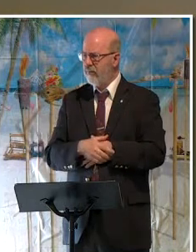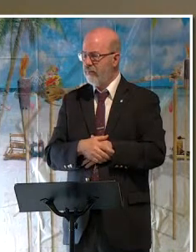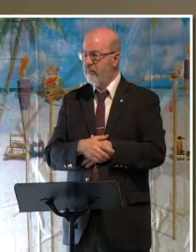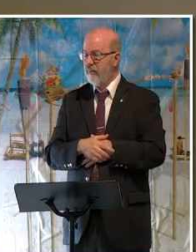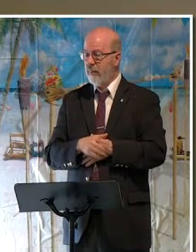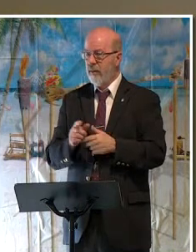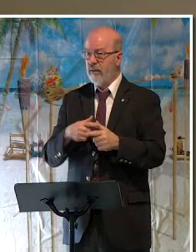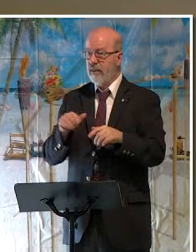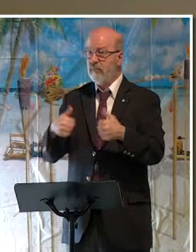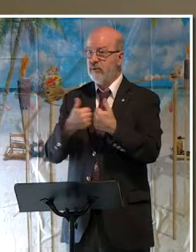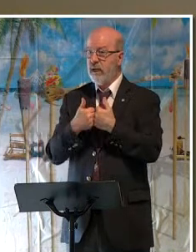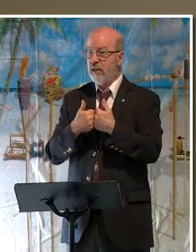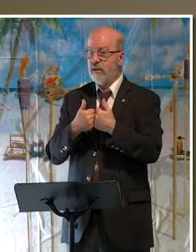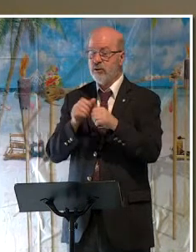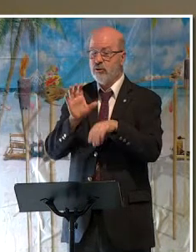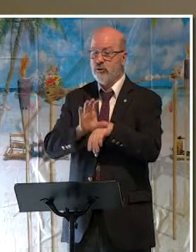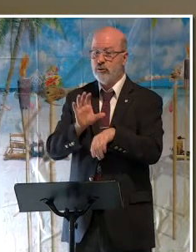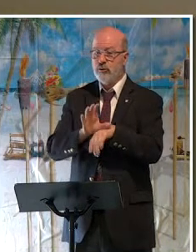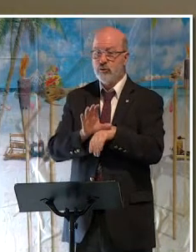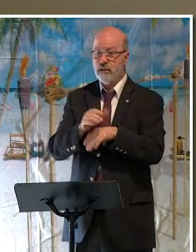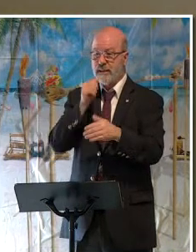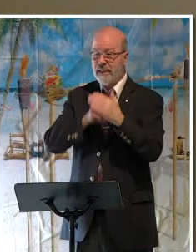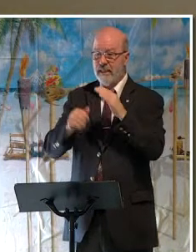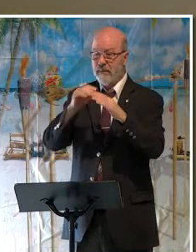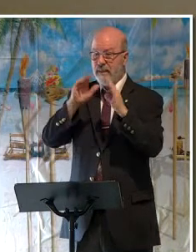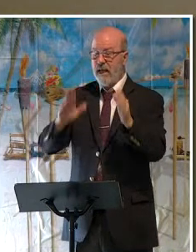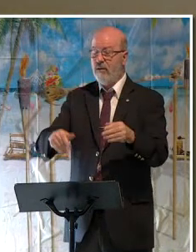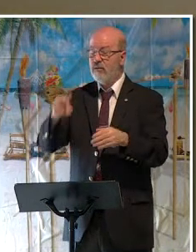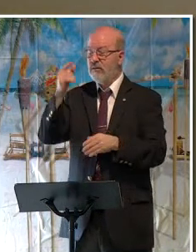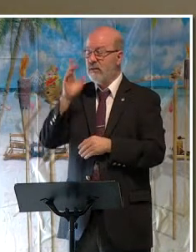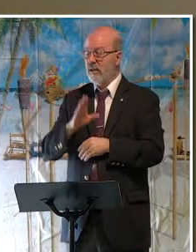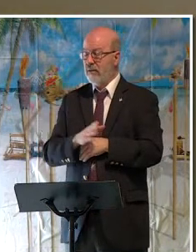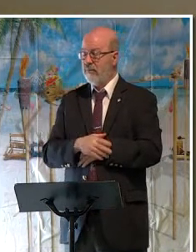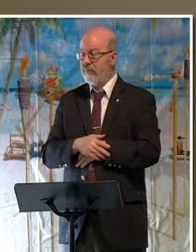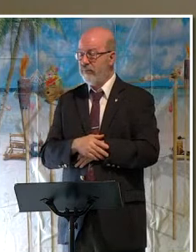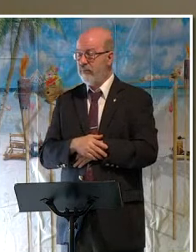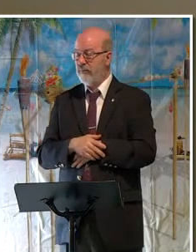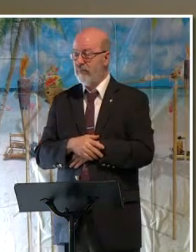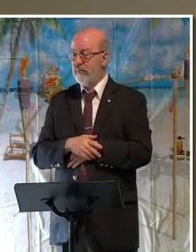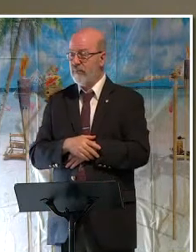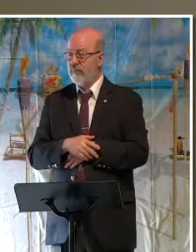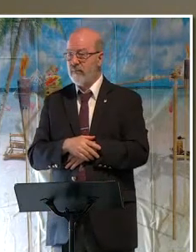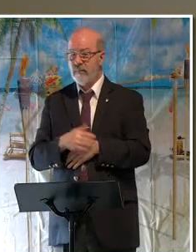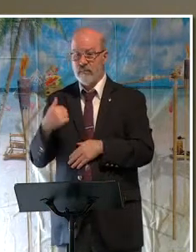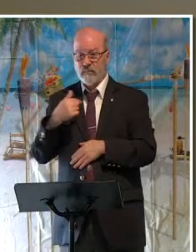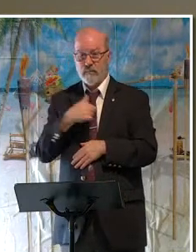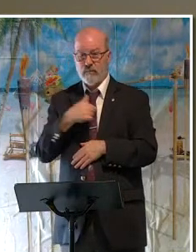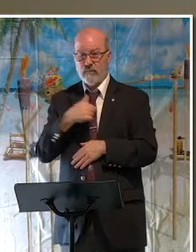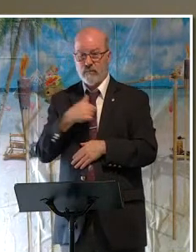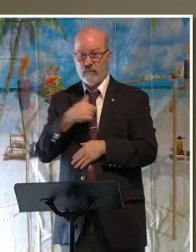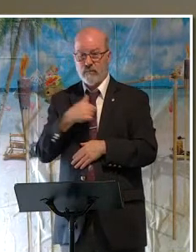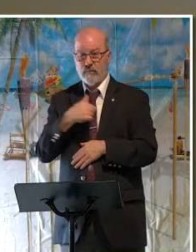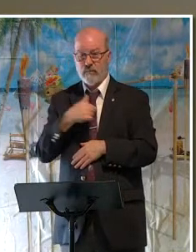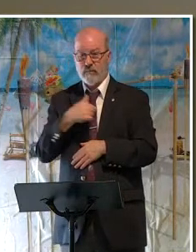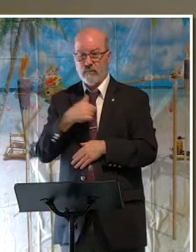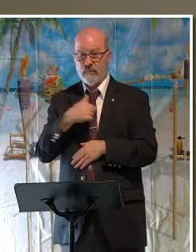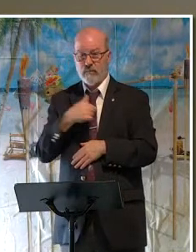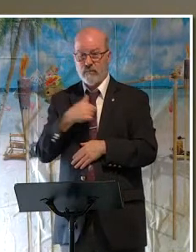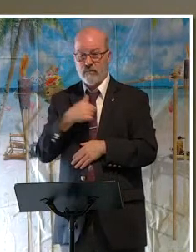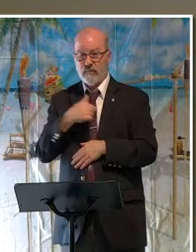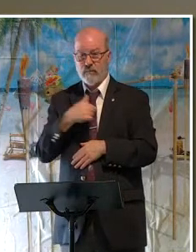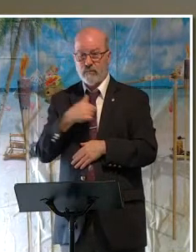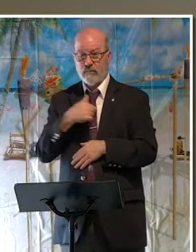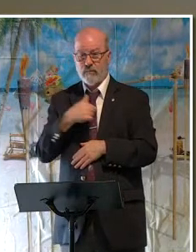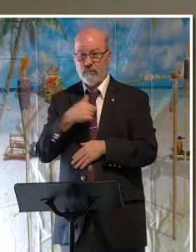And then I'm challenging the church. She hid them in the house of God. Are we willing as a church to take the risk